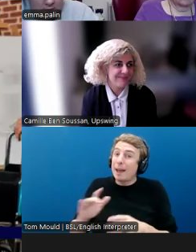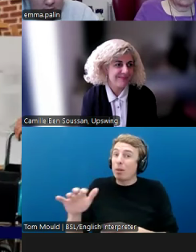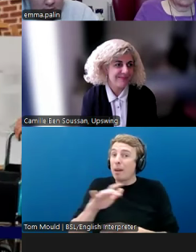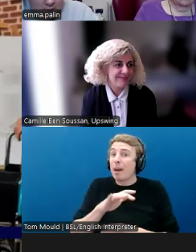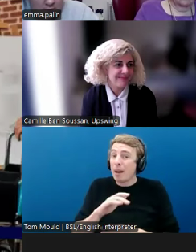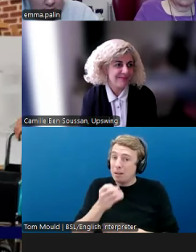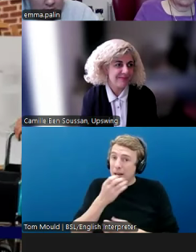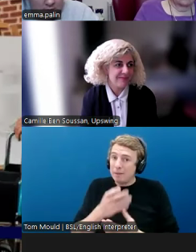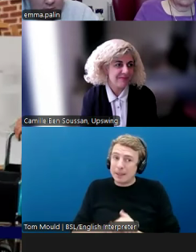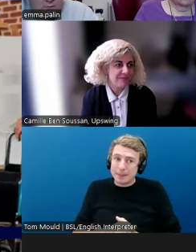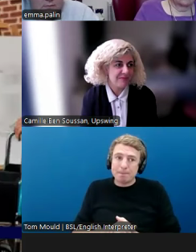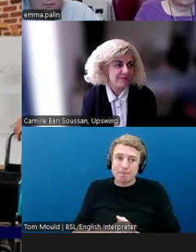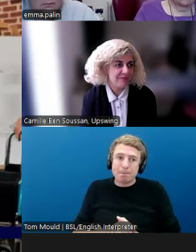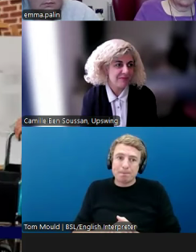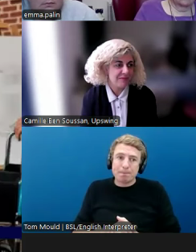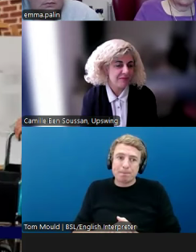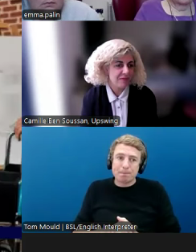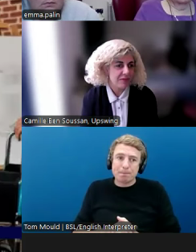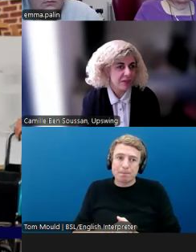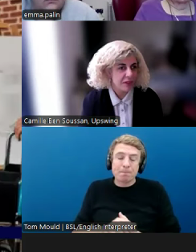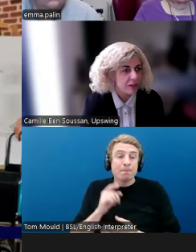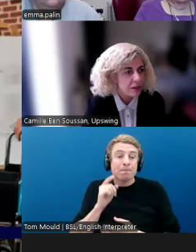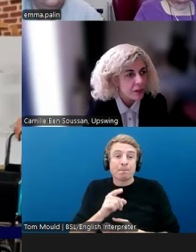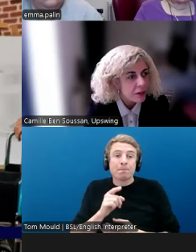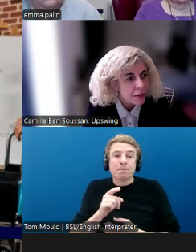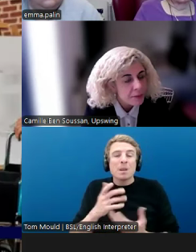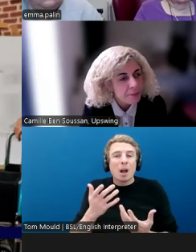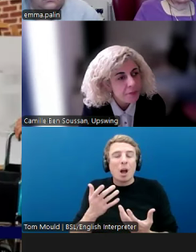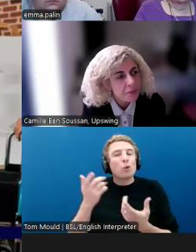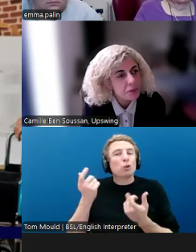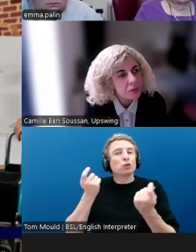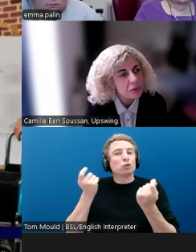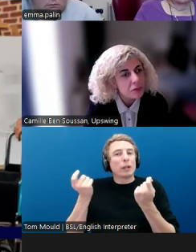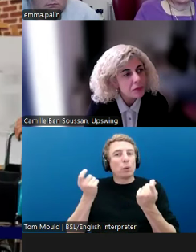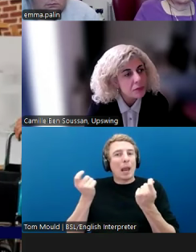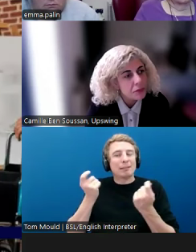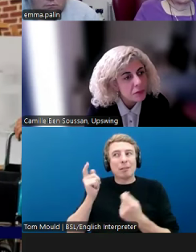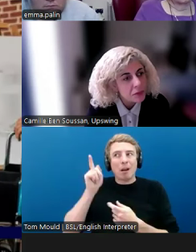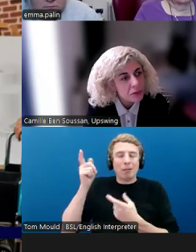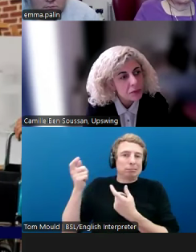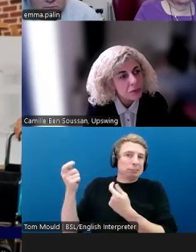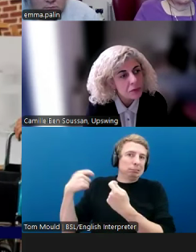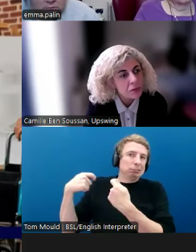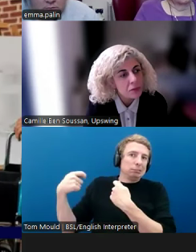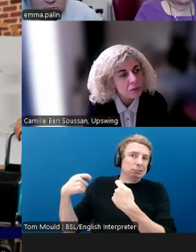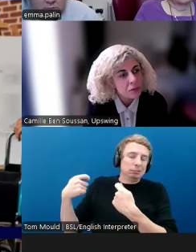So I wanted to just pop this quick slide in around what regulators want to see and how we think that links back to why it's important to